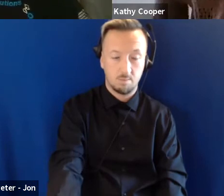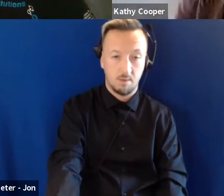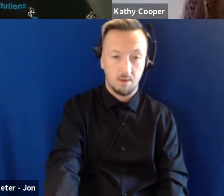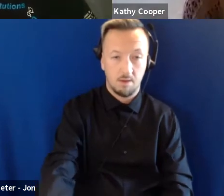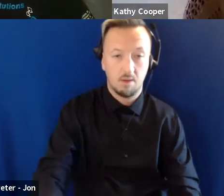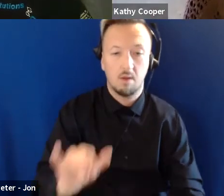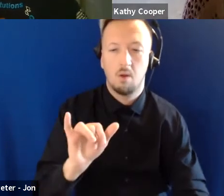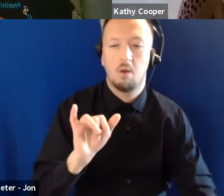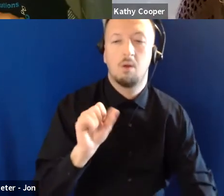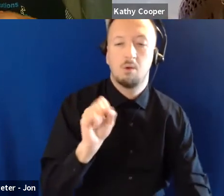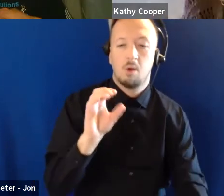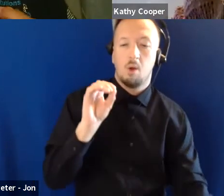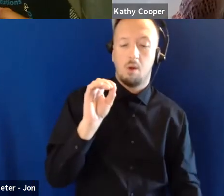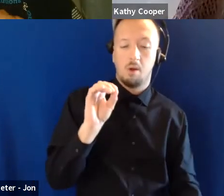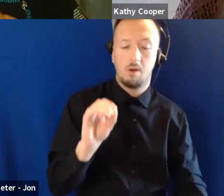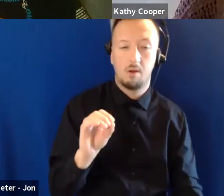Let's see. So